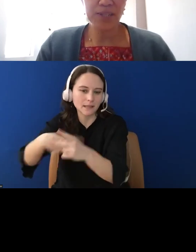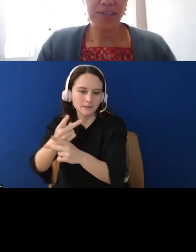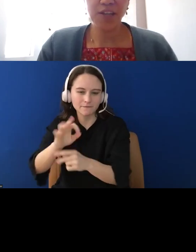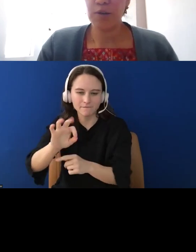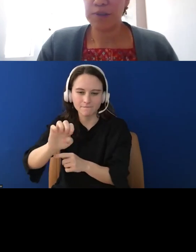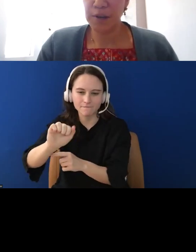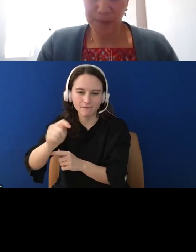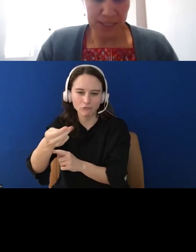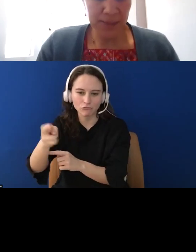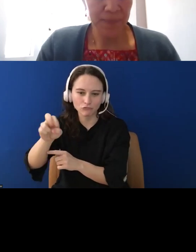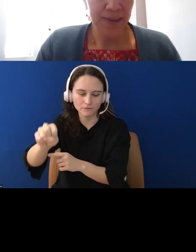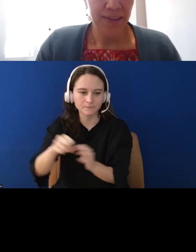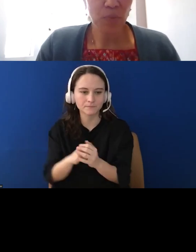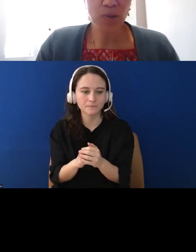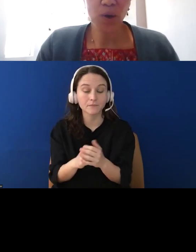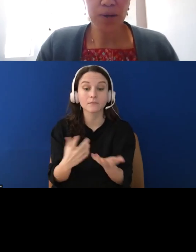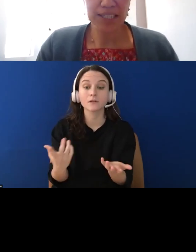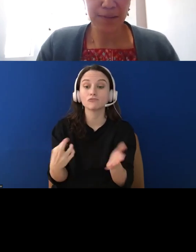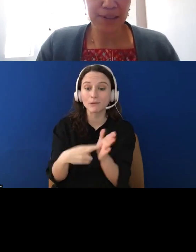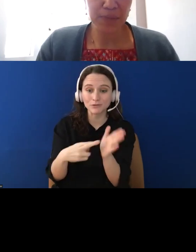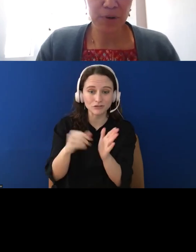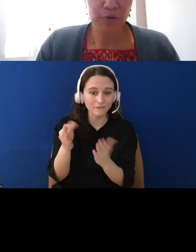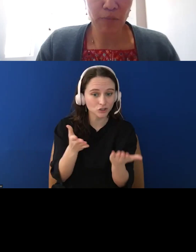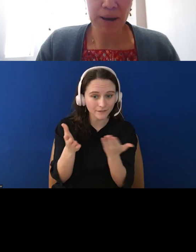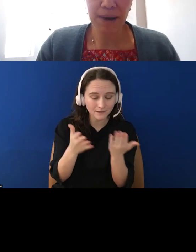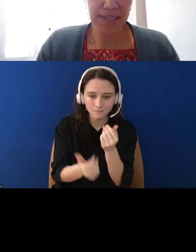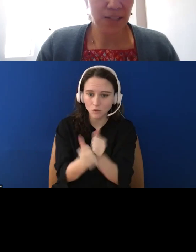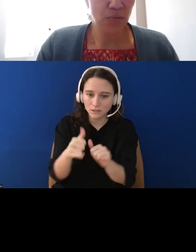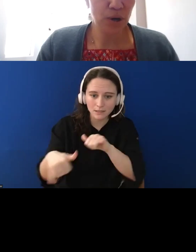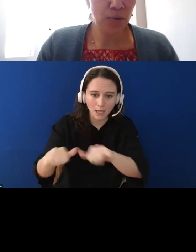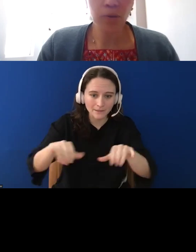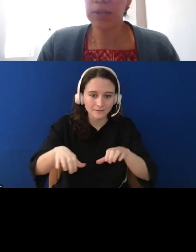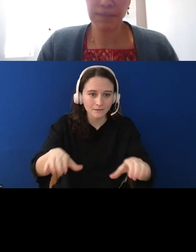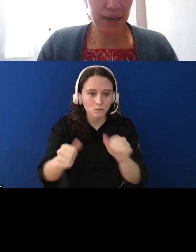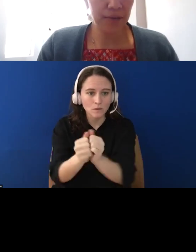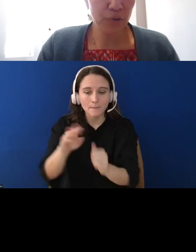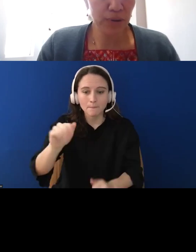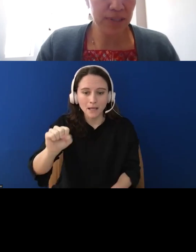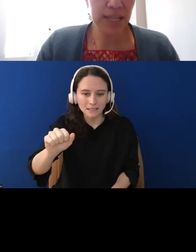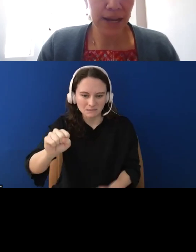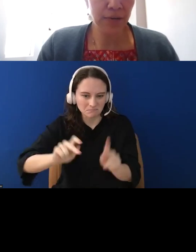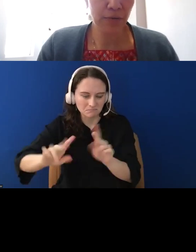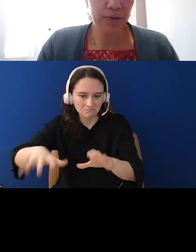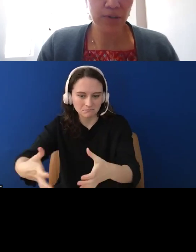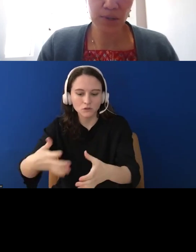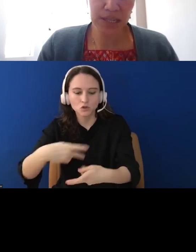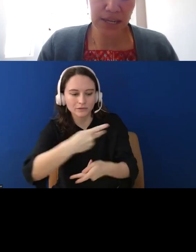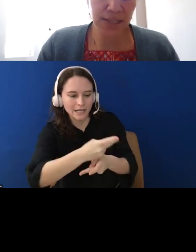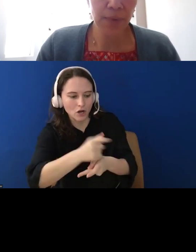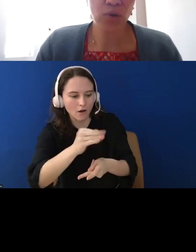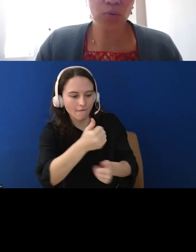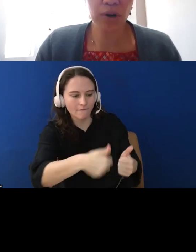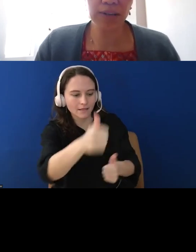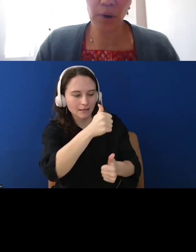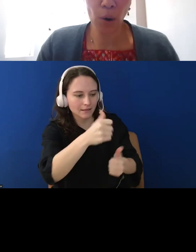Regarding the presentation of services, the most common activities performed by vassals were to cultivate the ruler's land for their